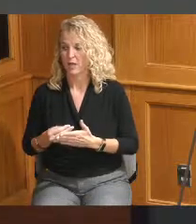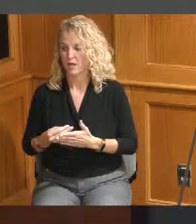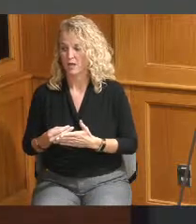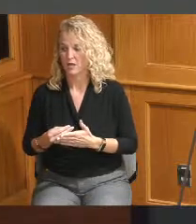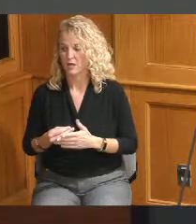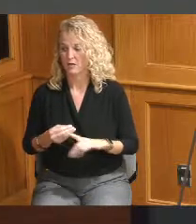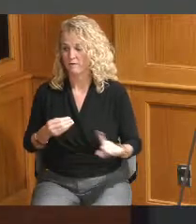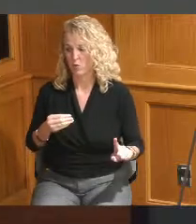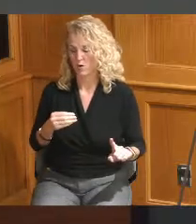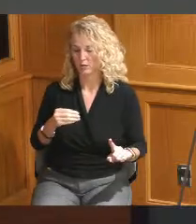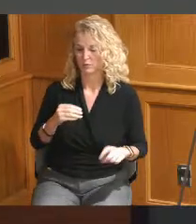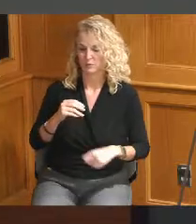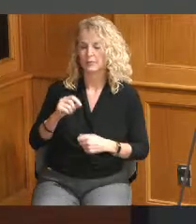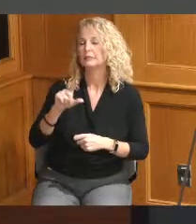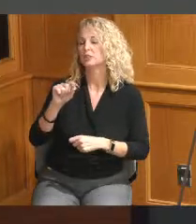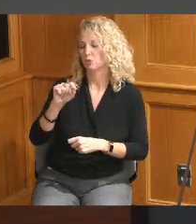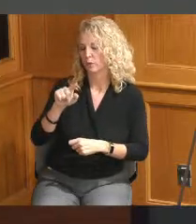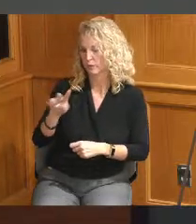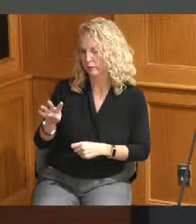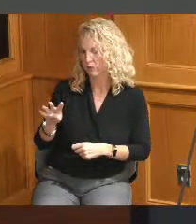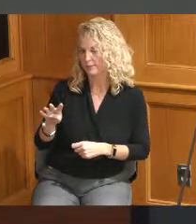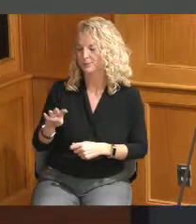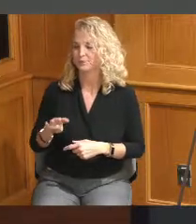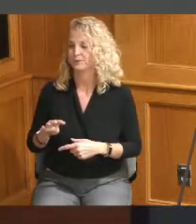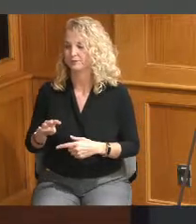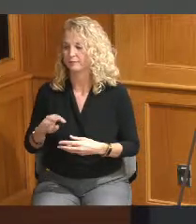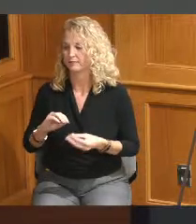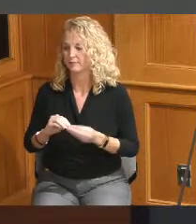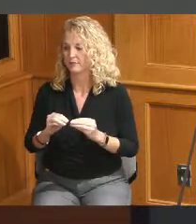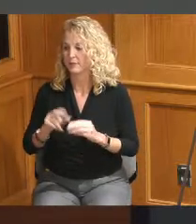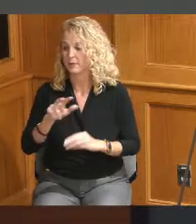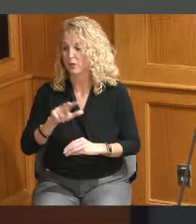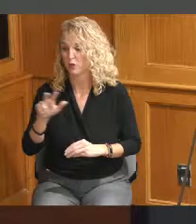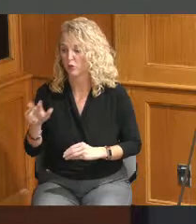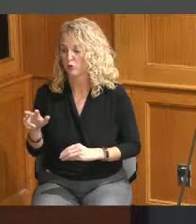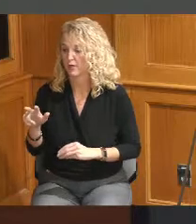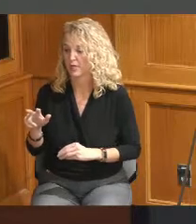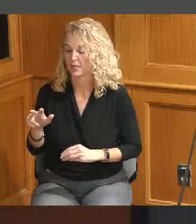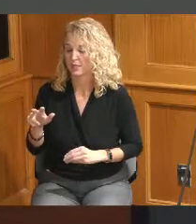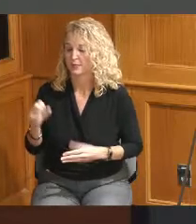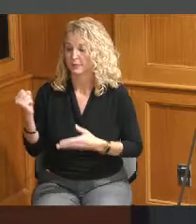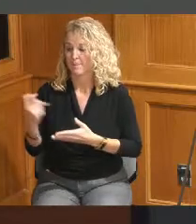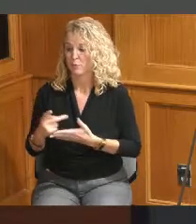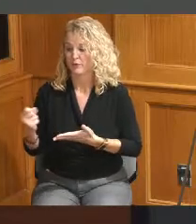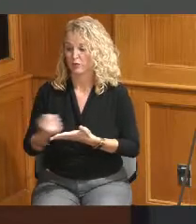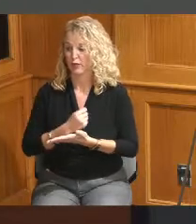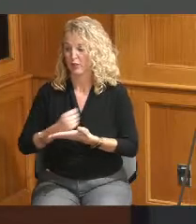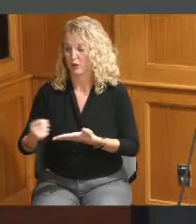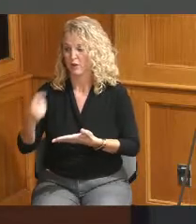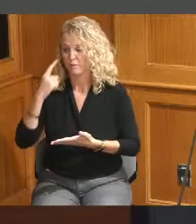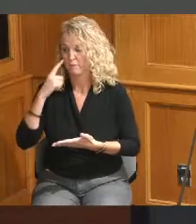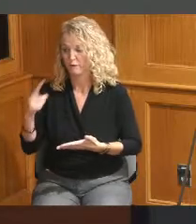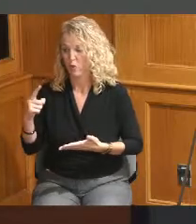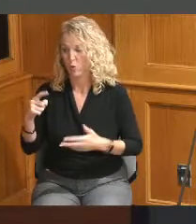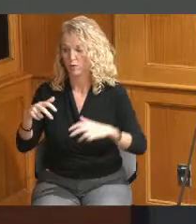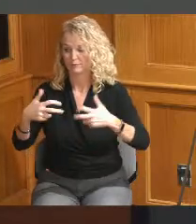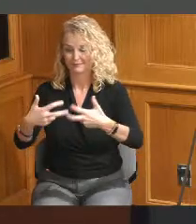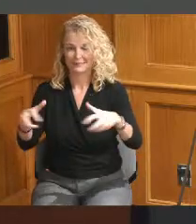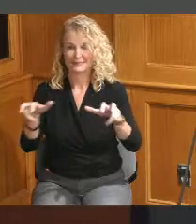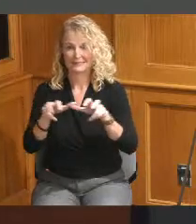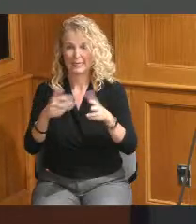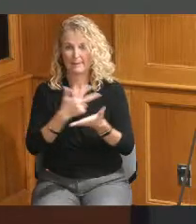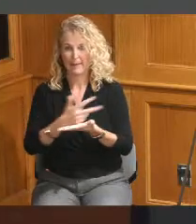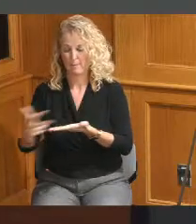or for the year 2024. Item 33 is authorizing credit card usage in the stadium and parking